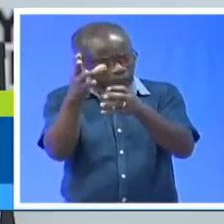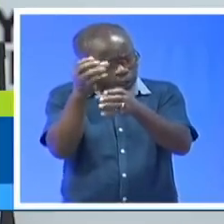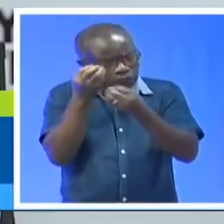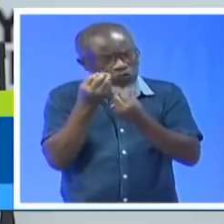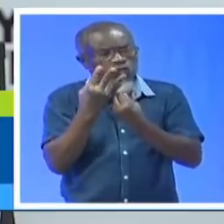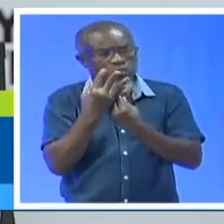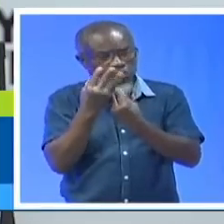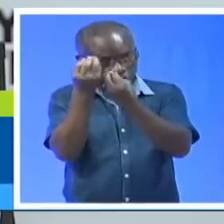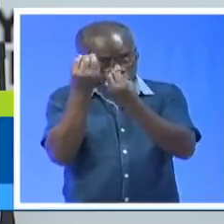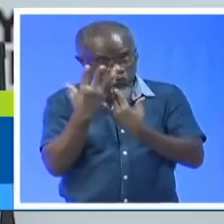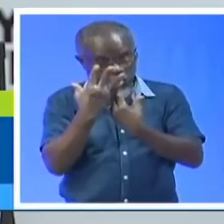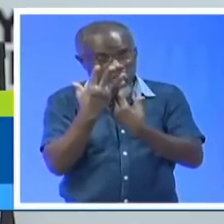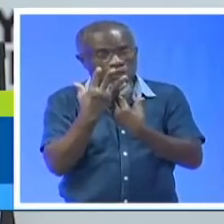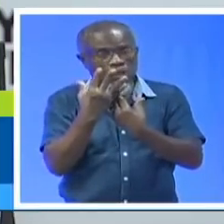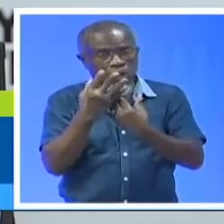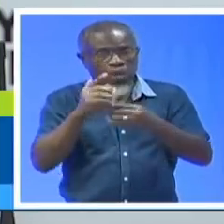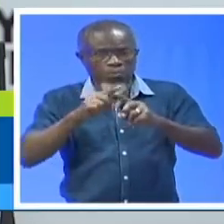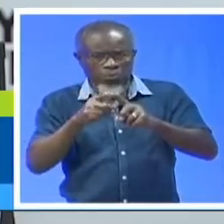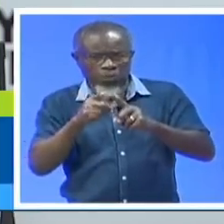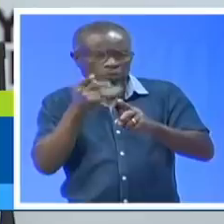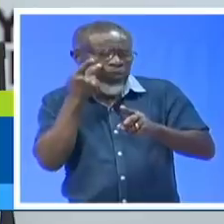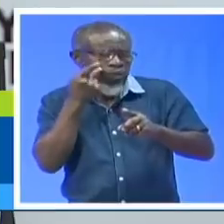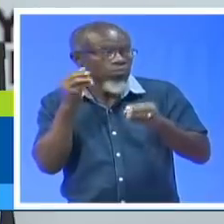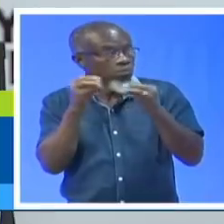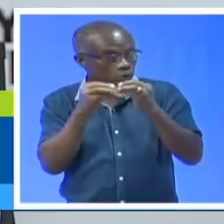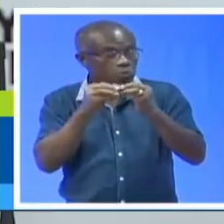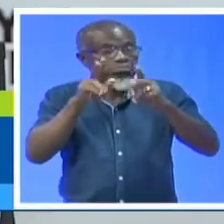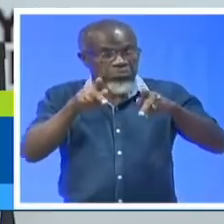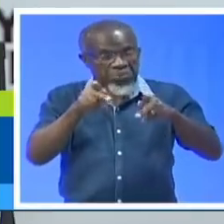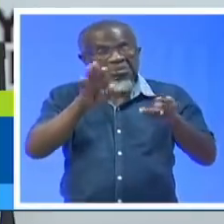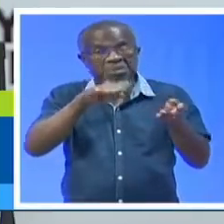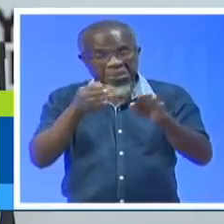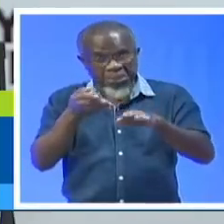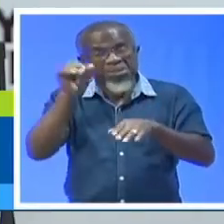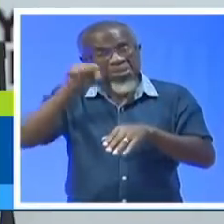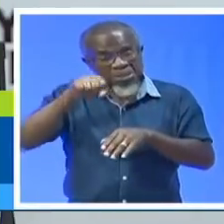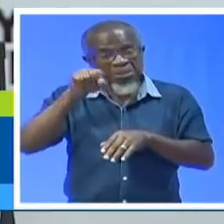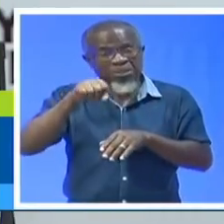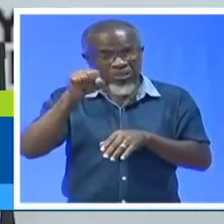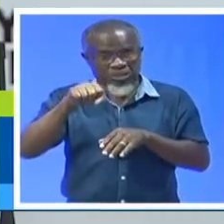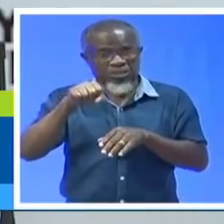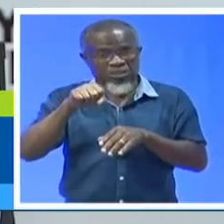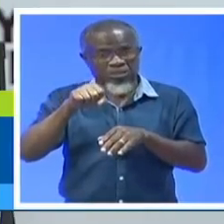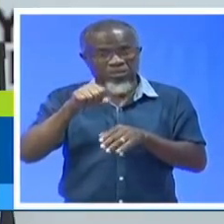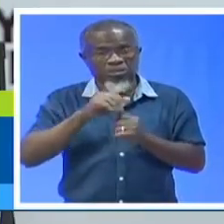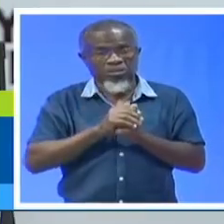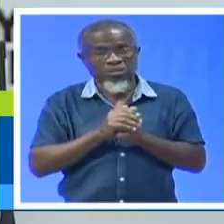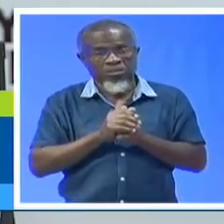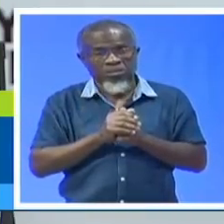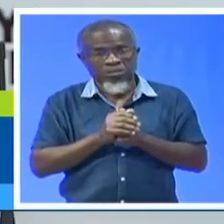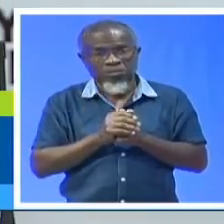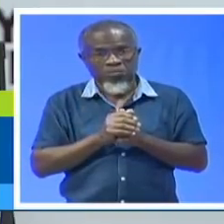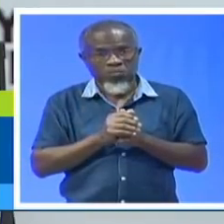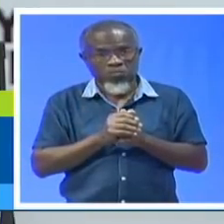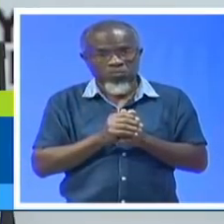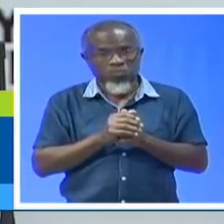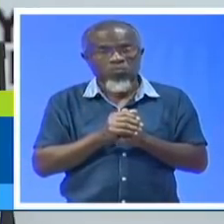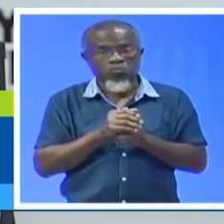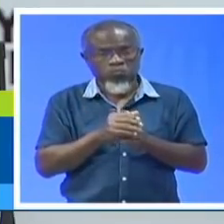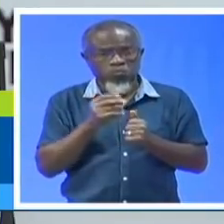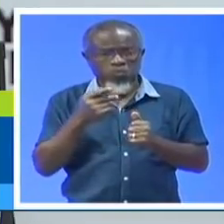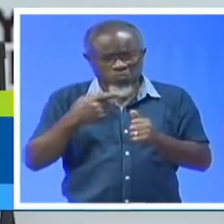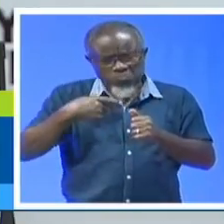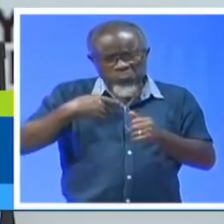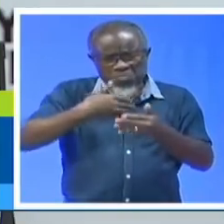the issue is more people are dying. The issue is that we have been advising the country